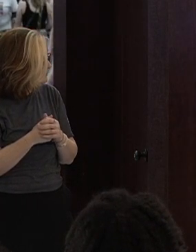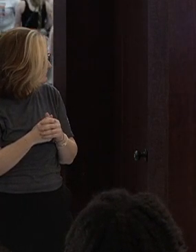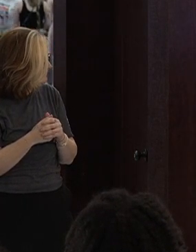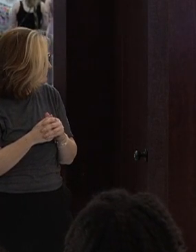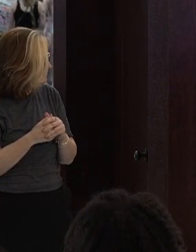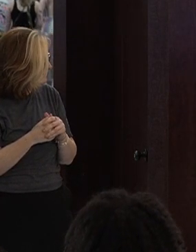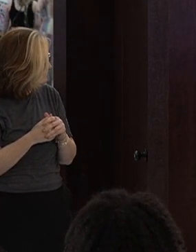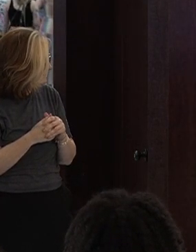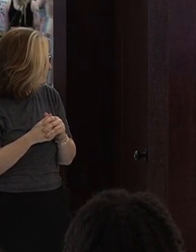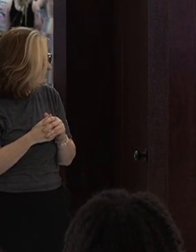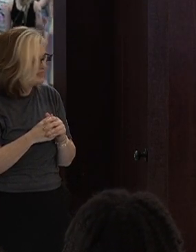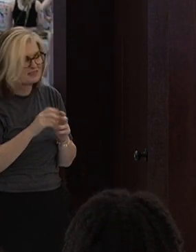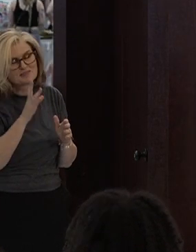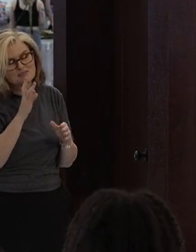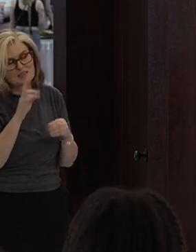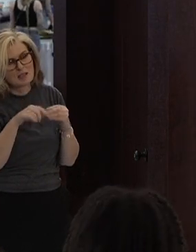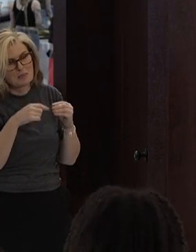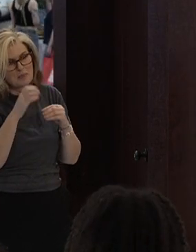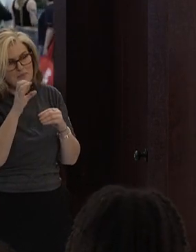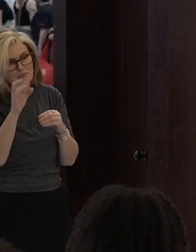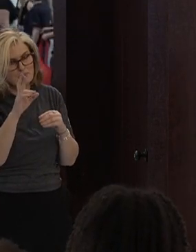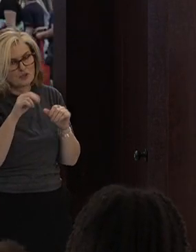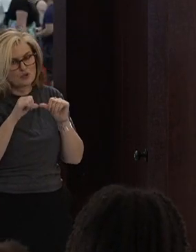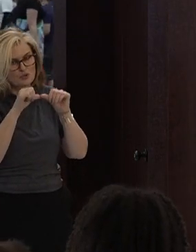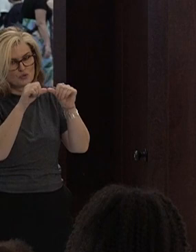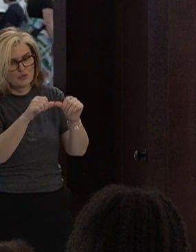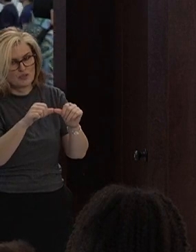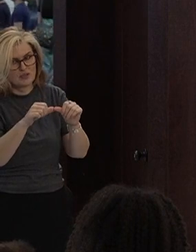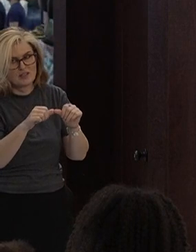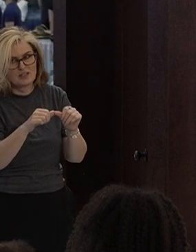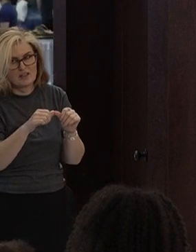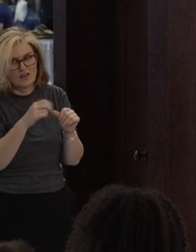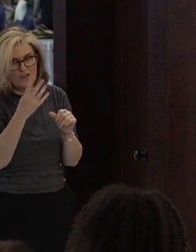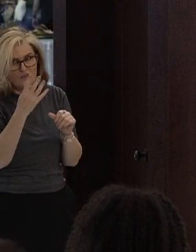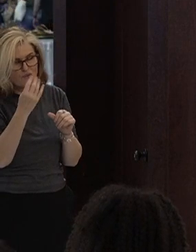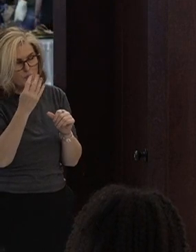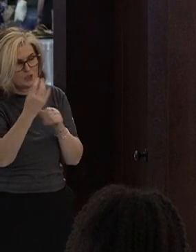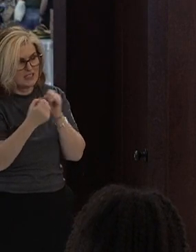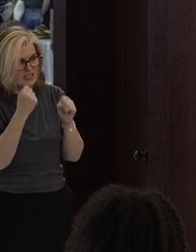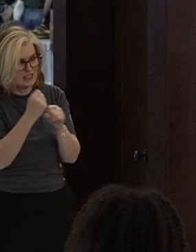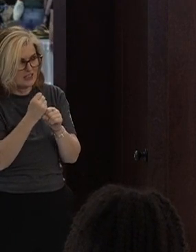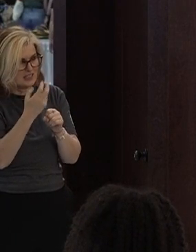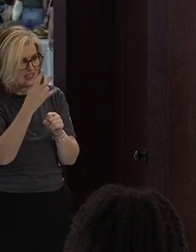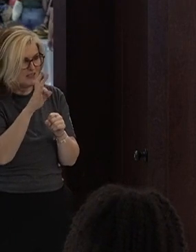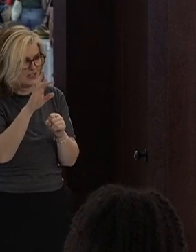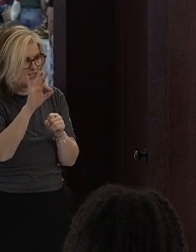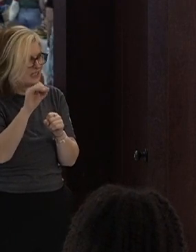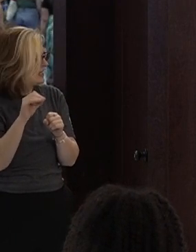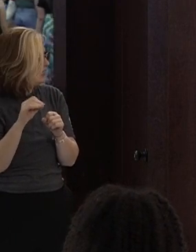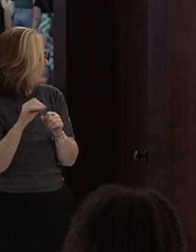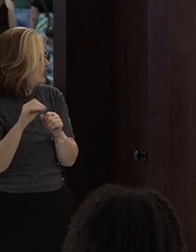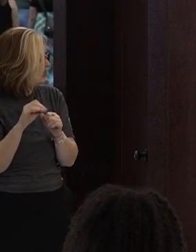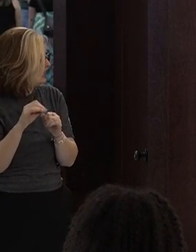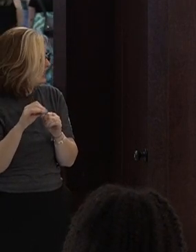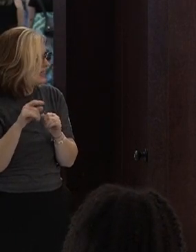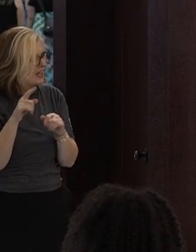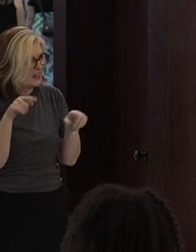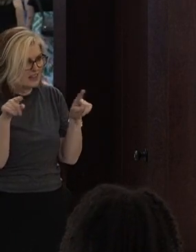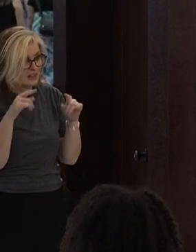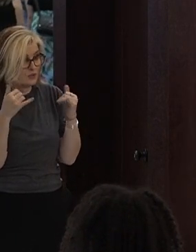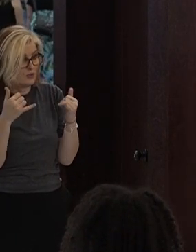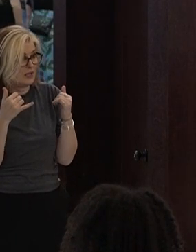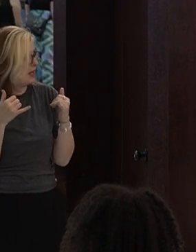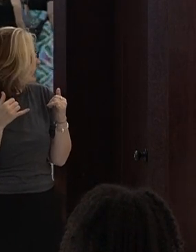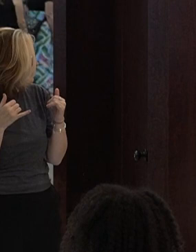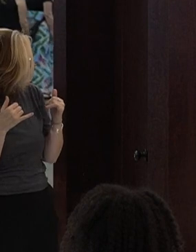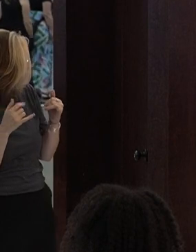Okay, now we talked about copyright duration, and I said it was 14 years in 1790. These days, this